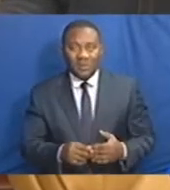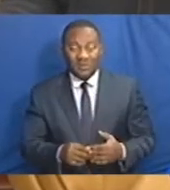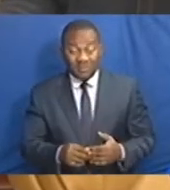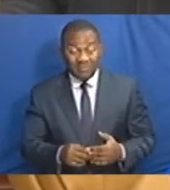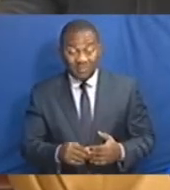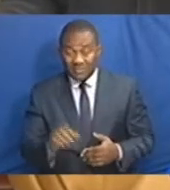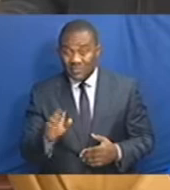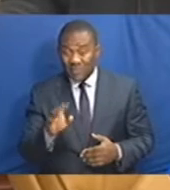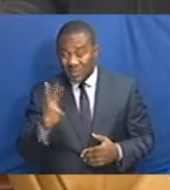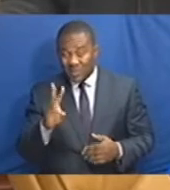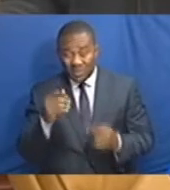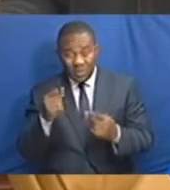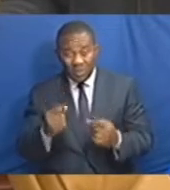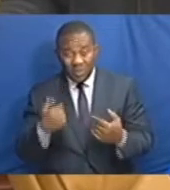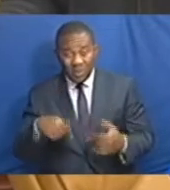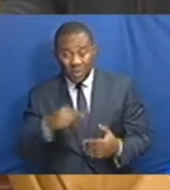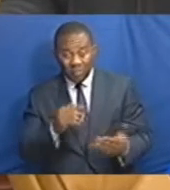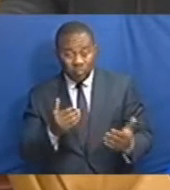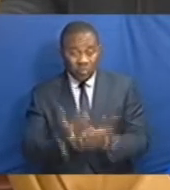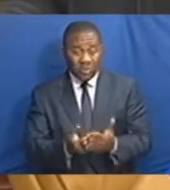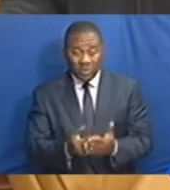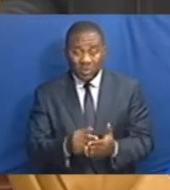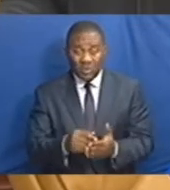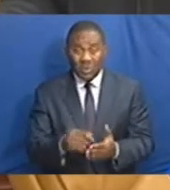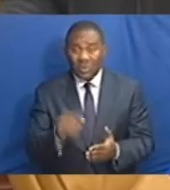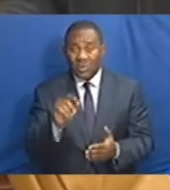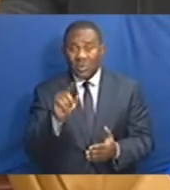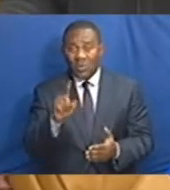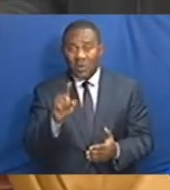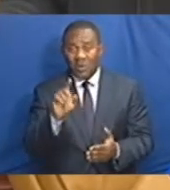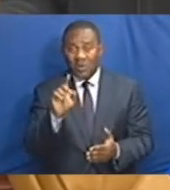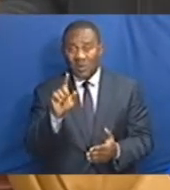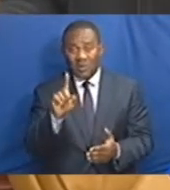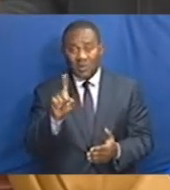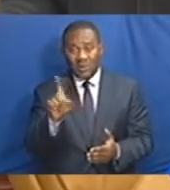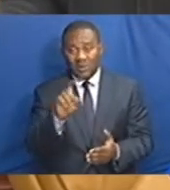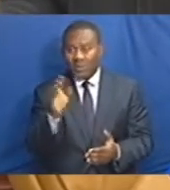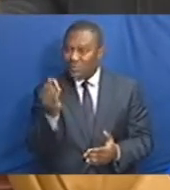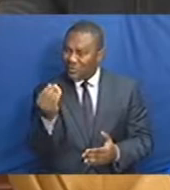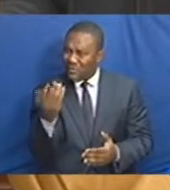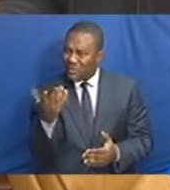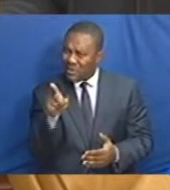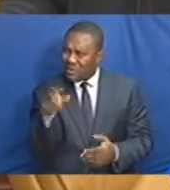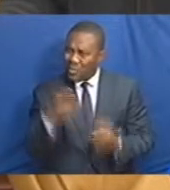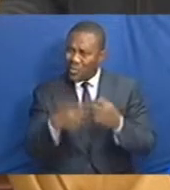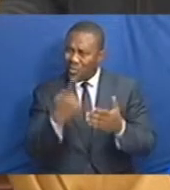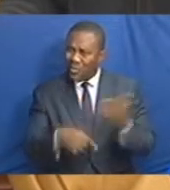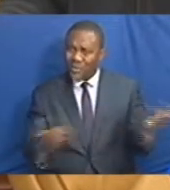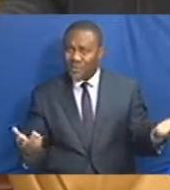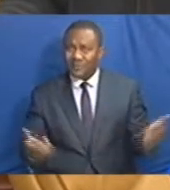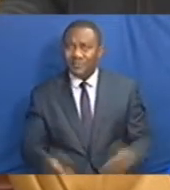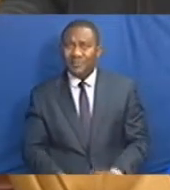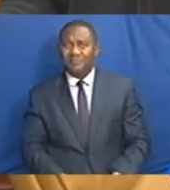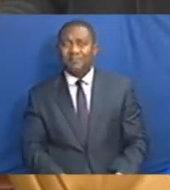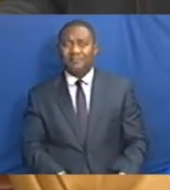4 points, 6 points. So now we are at 114. So I don't know where their problem is.